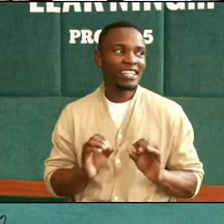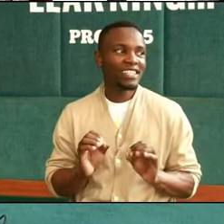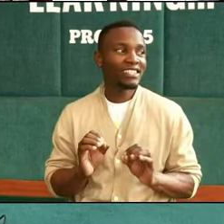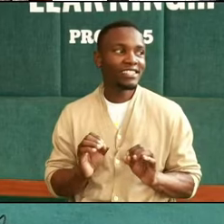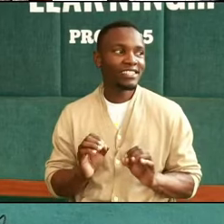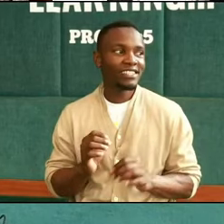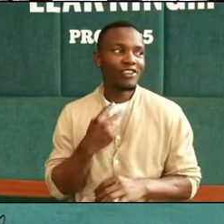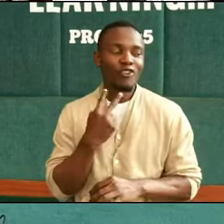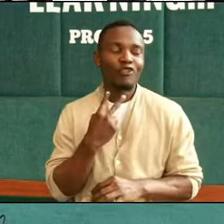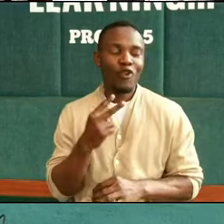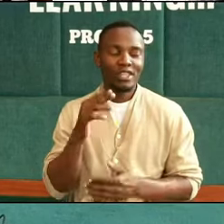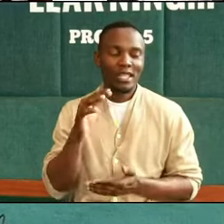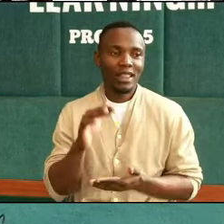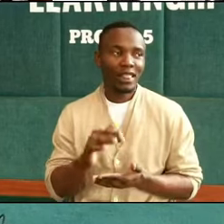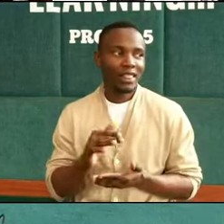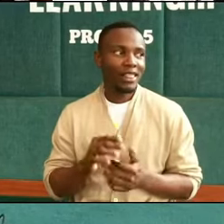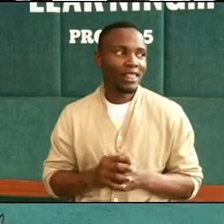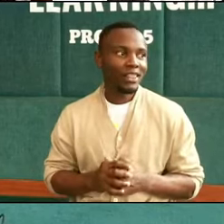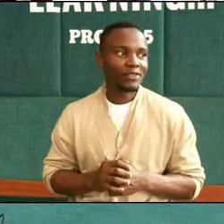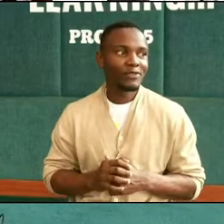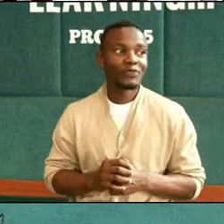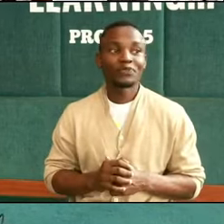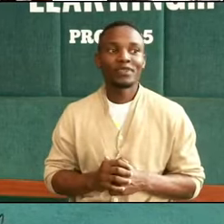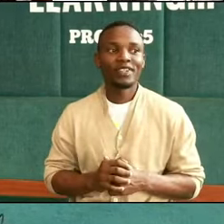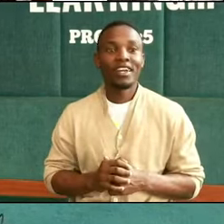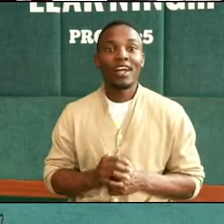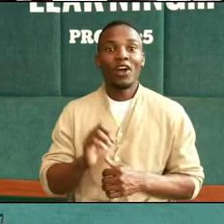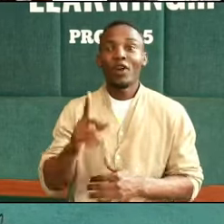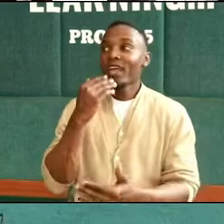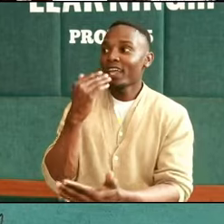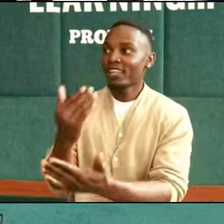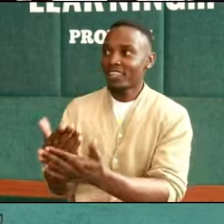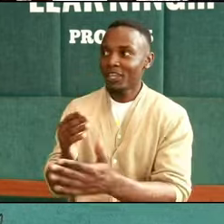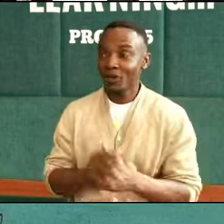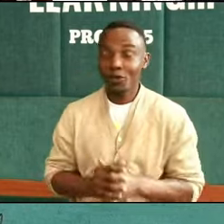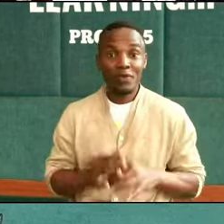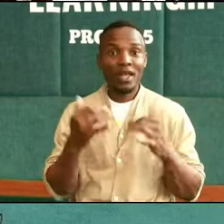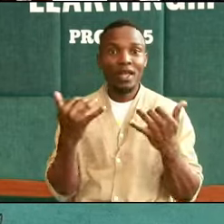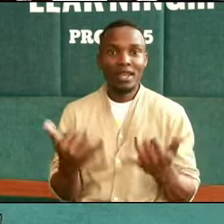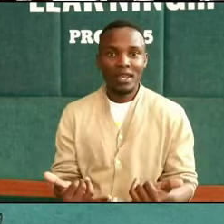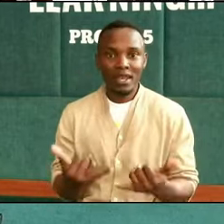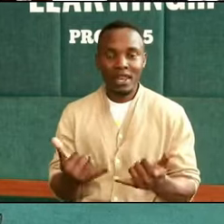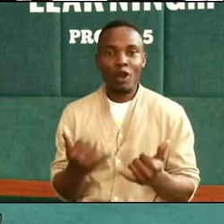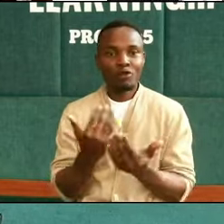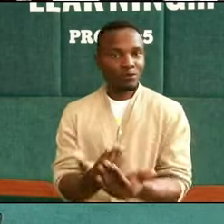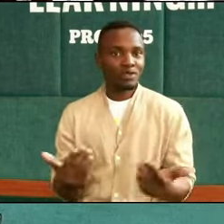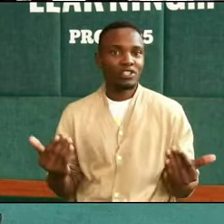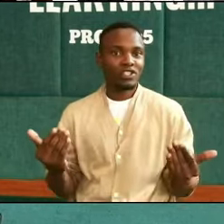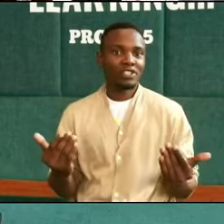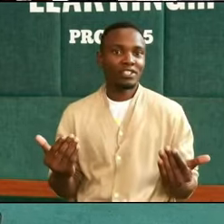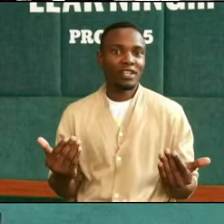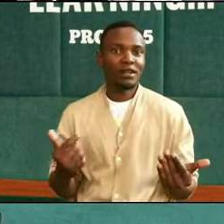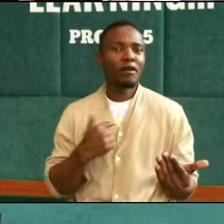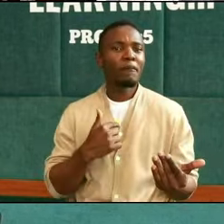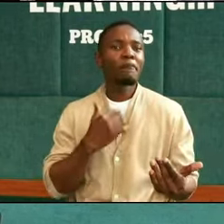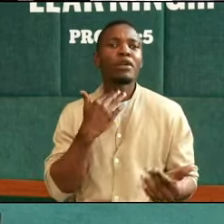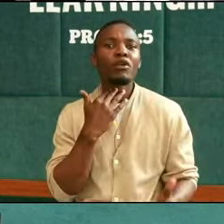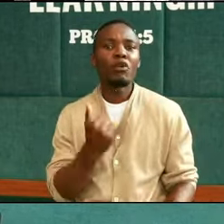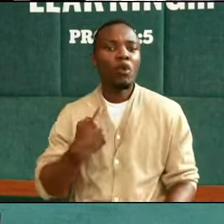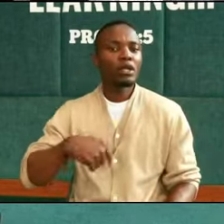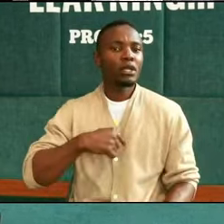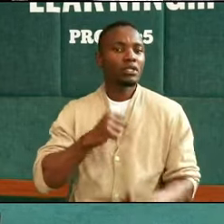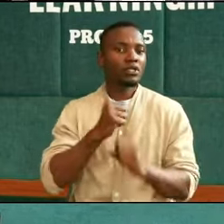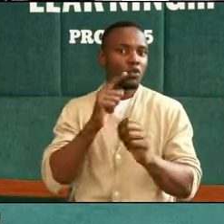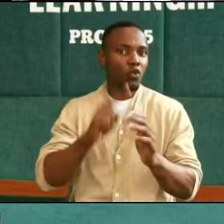amen. Amen. Thank you very much, Skylar. So, children, I would like us to turn